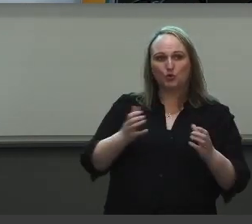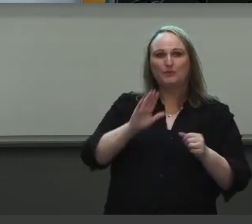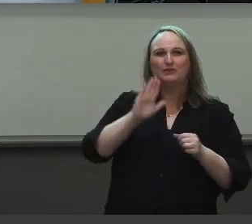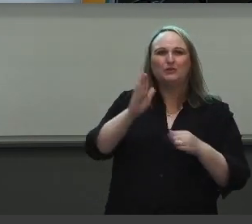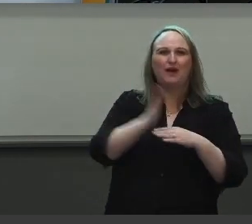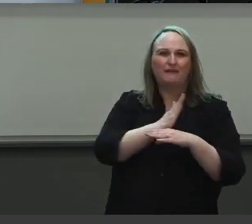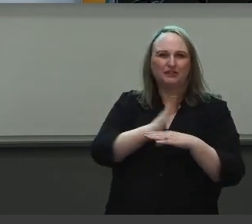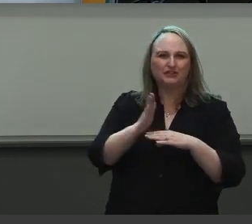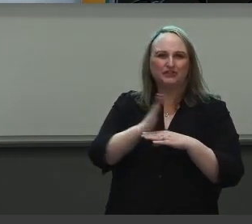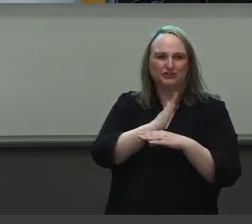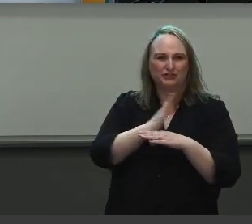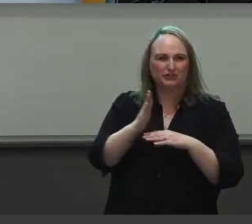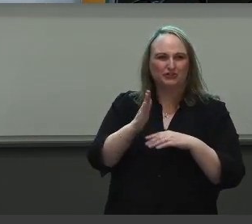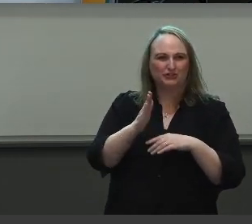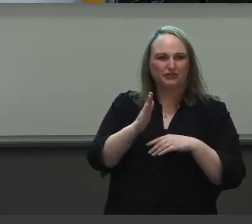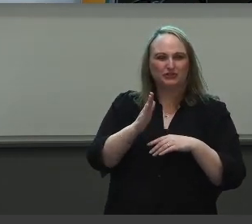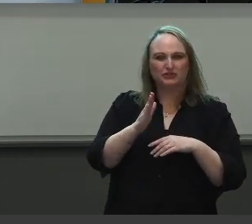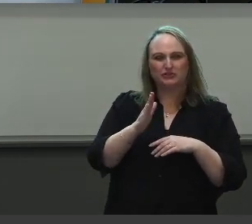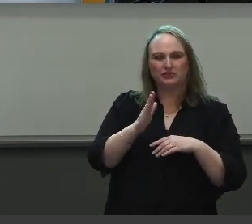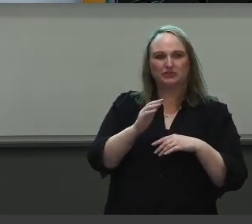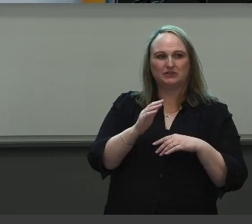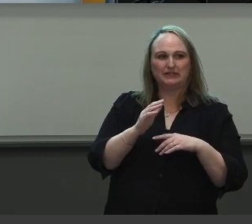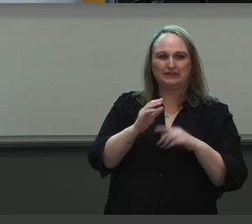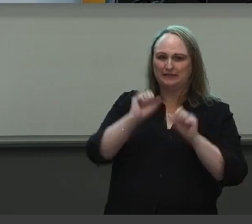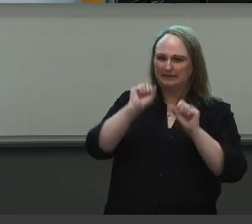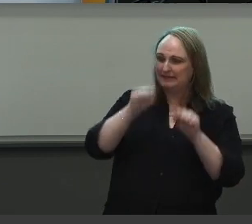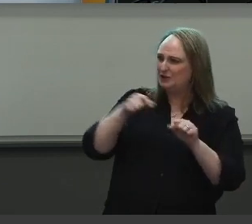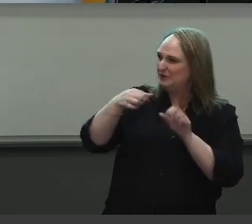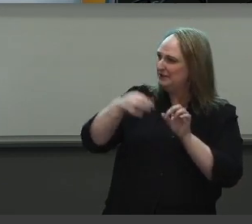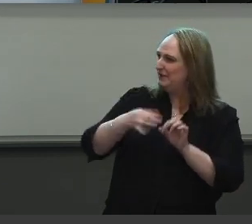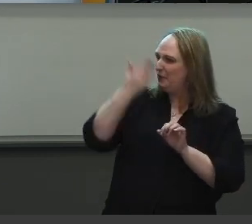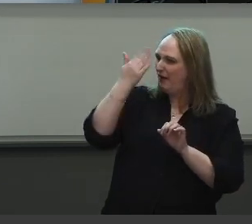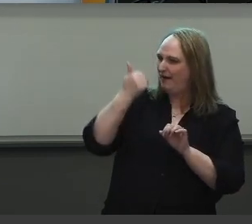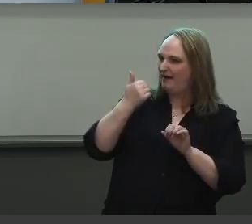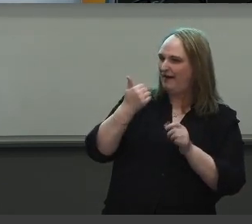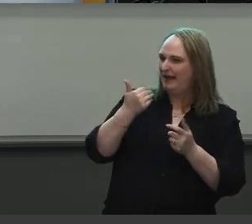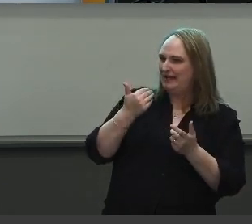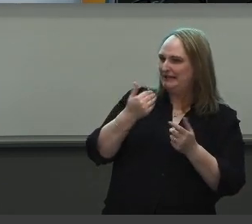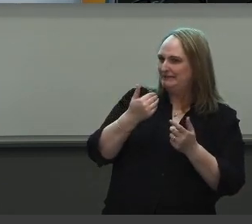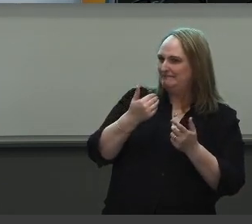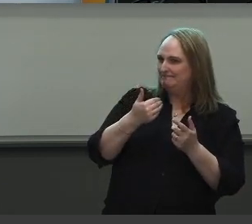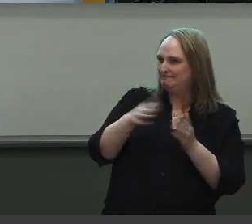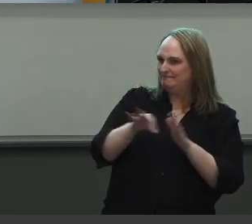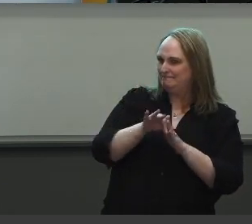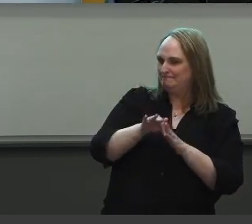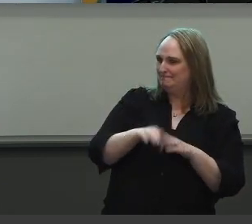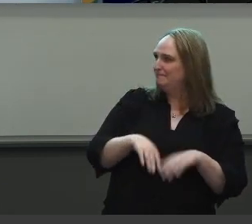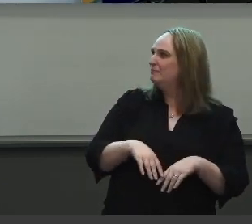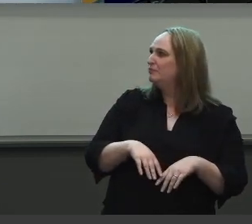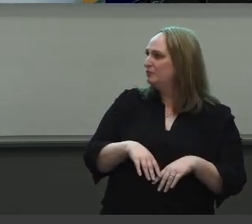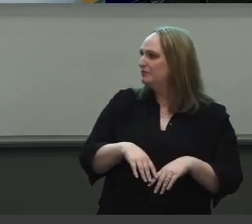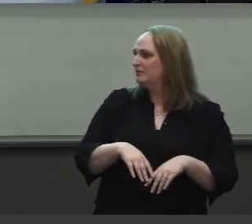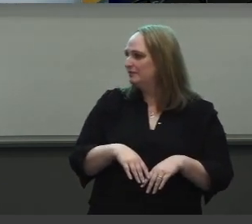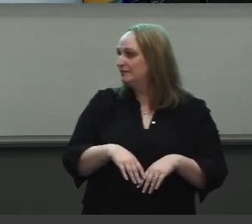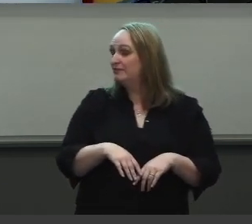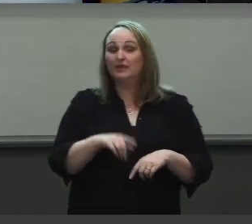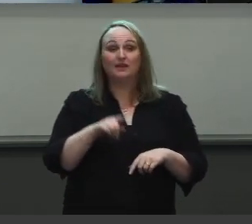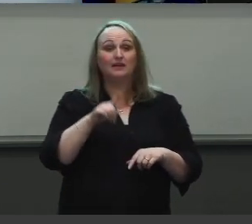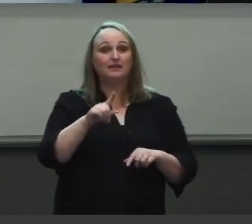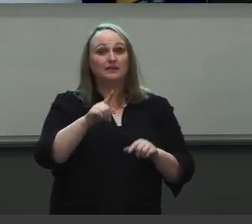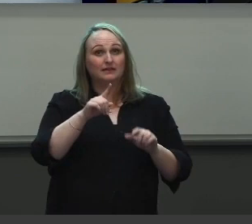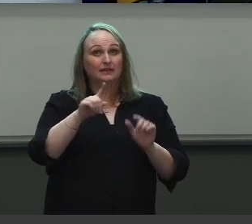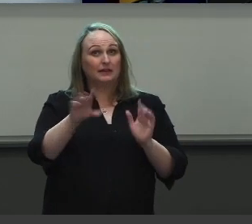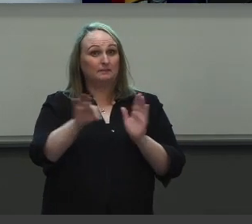of baseline. Can you talk a little bit more about that? I think that that choice is based